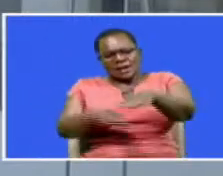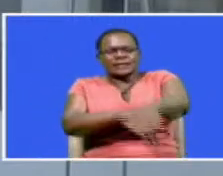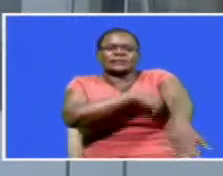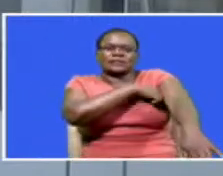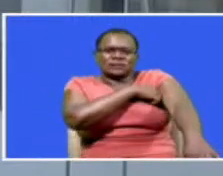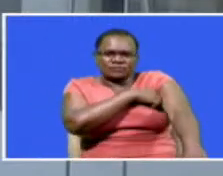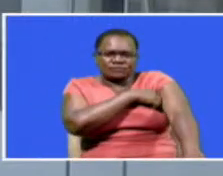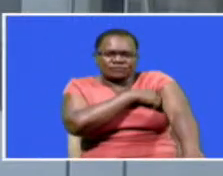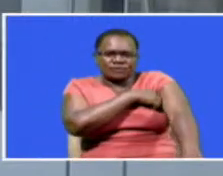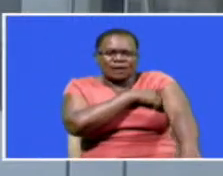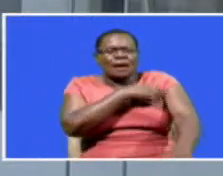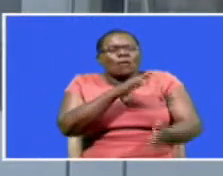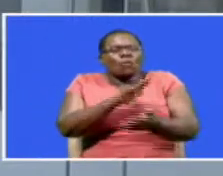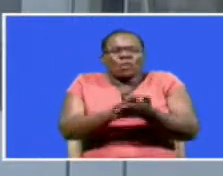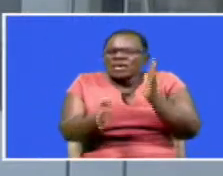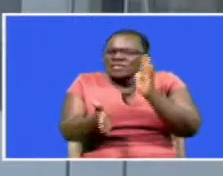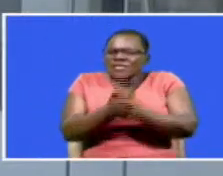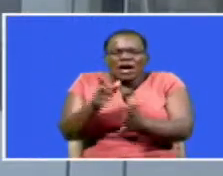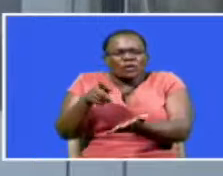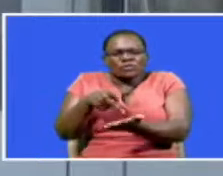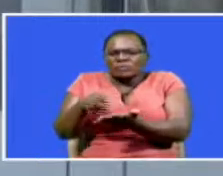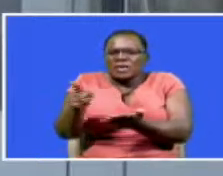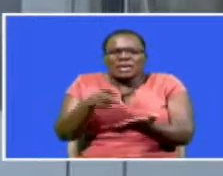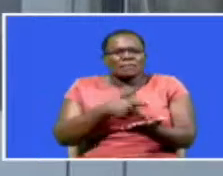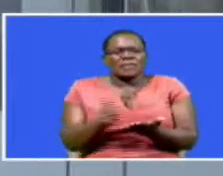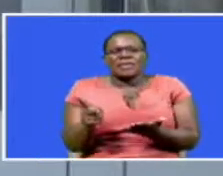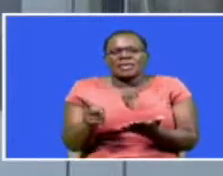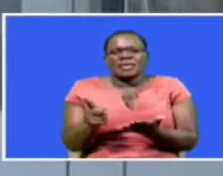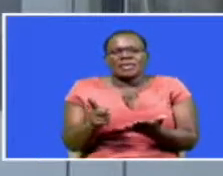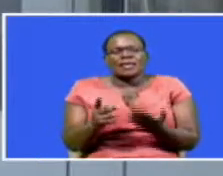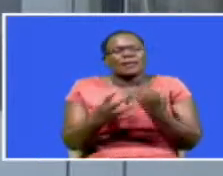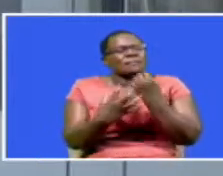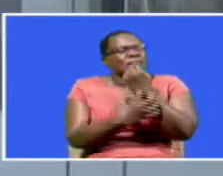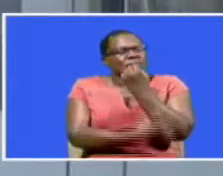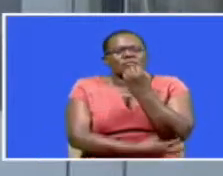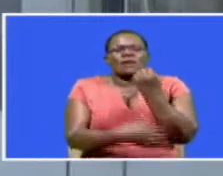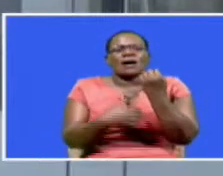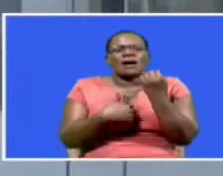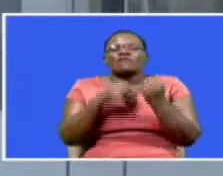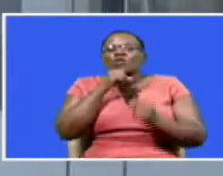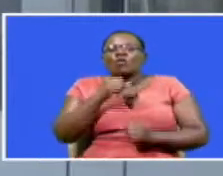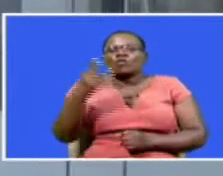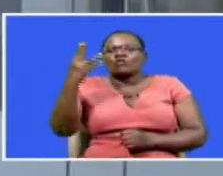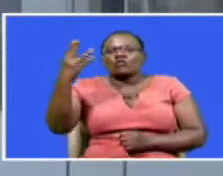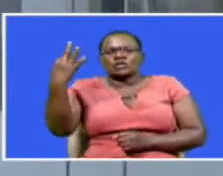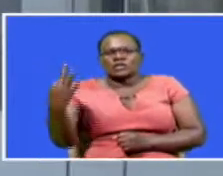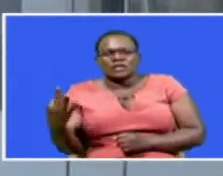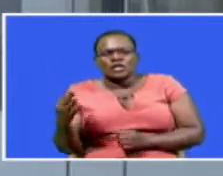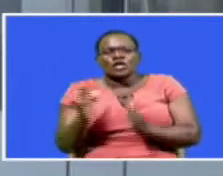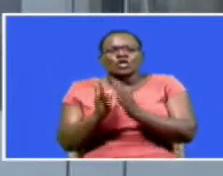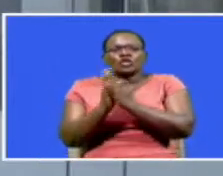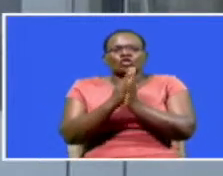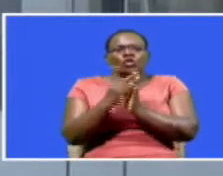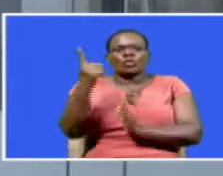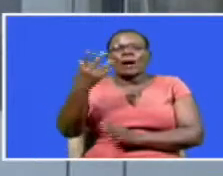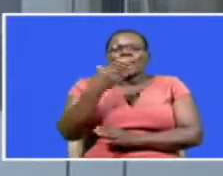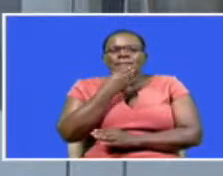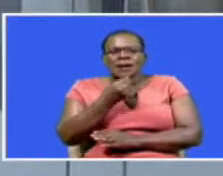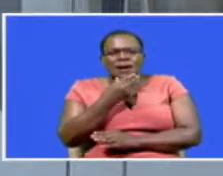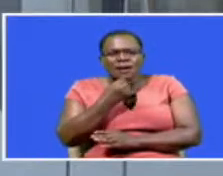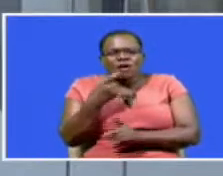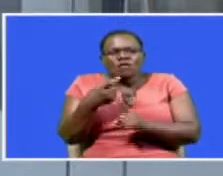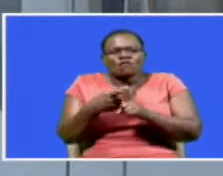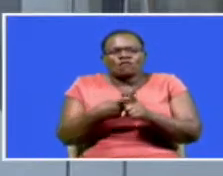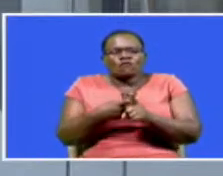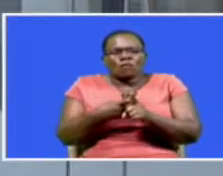assistant chief, but without any penny or and wallow in poverty at 43 years of age. This is the story of Arnold Mudi